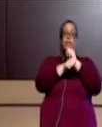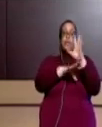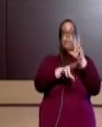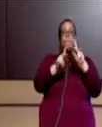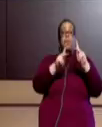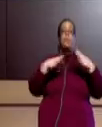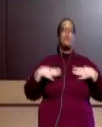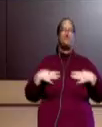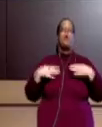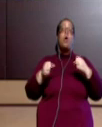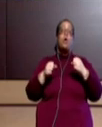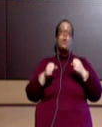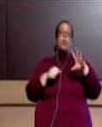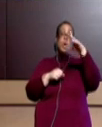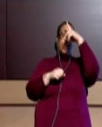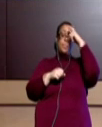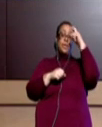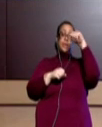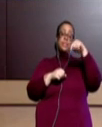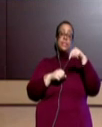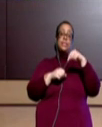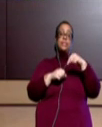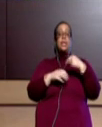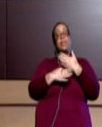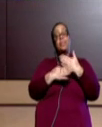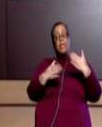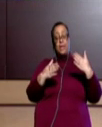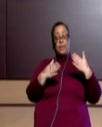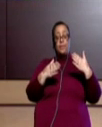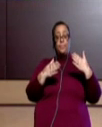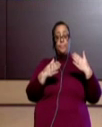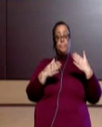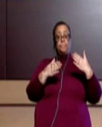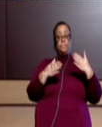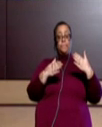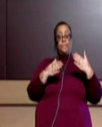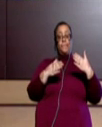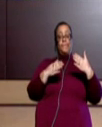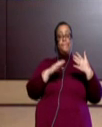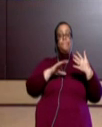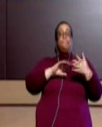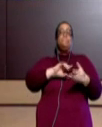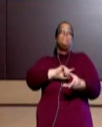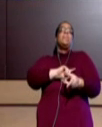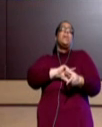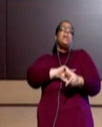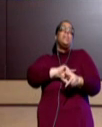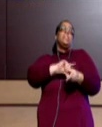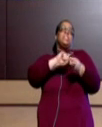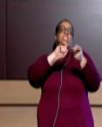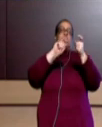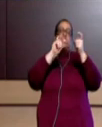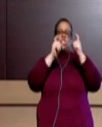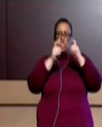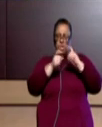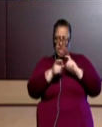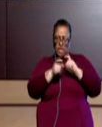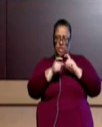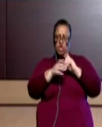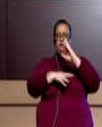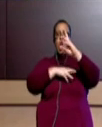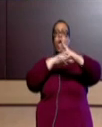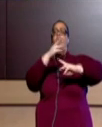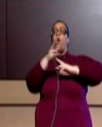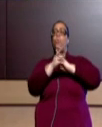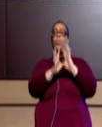whole, because this thing has shaken our world. It has shaken our